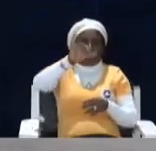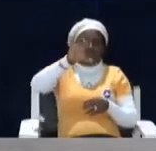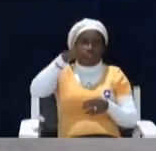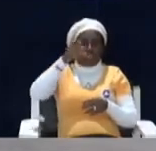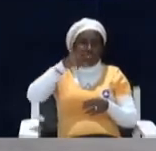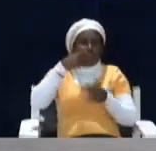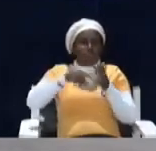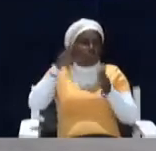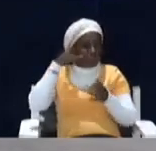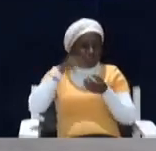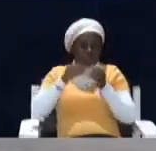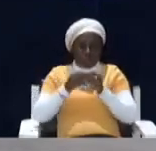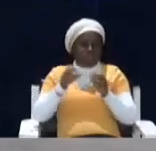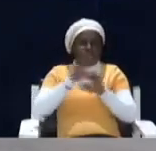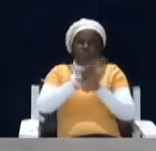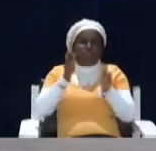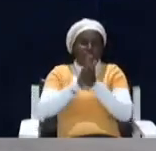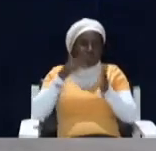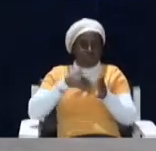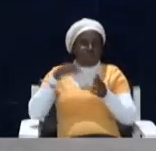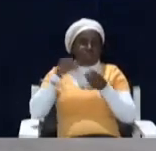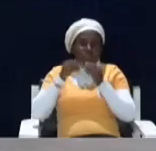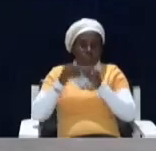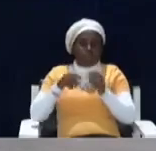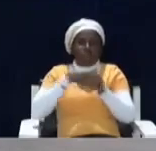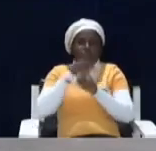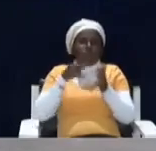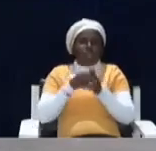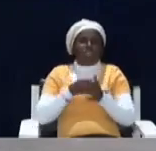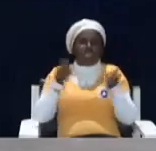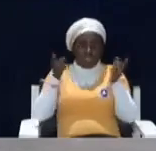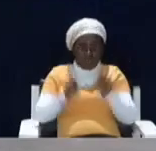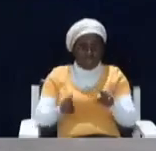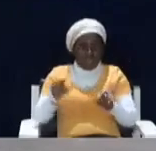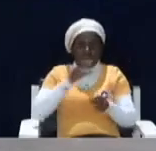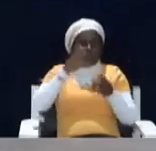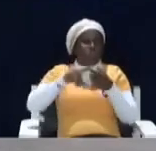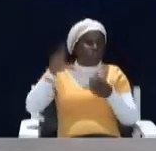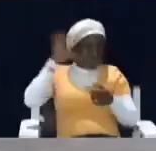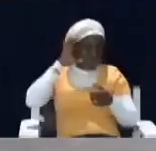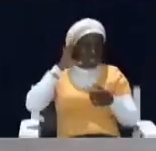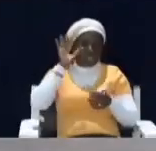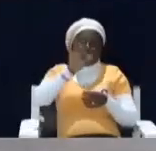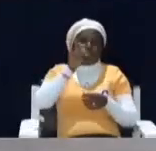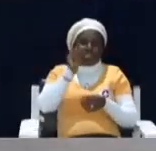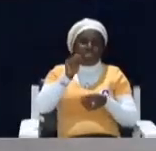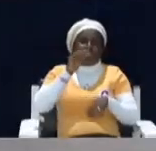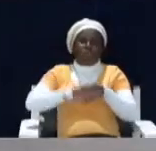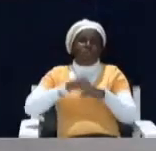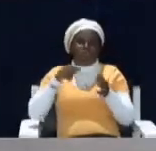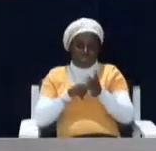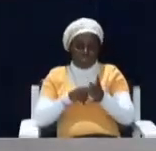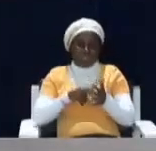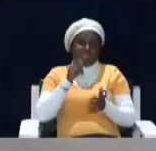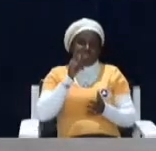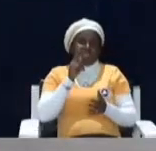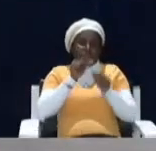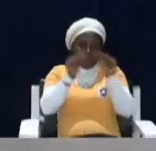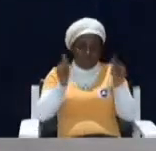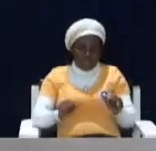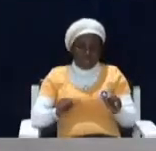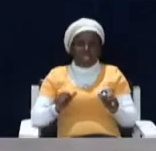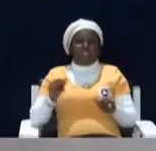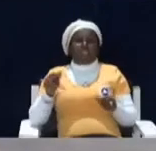number?" He said, "Don't ask me my number. When it happens, I want to hear your testimony on this altar." I thanked him. I went